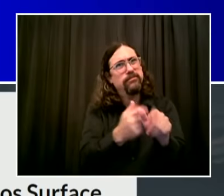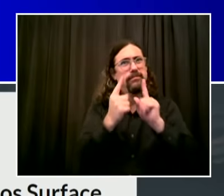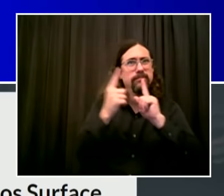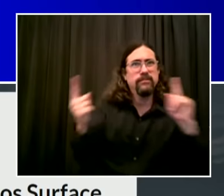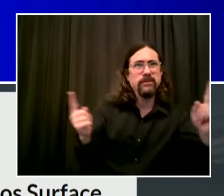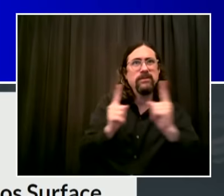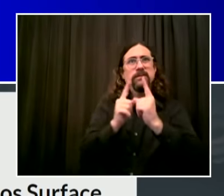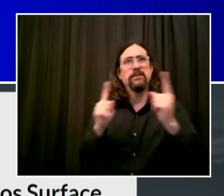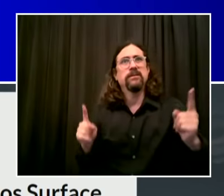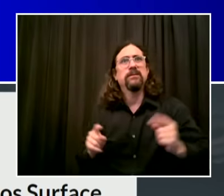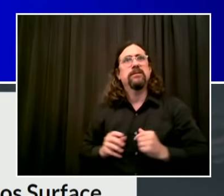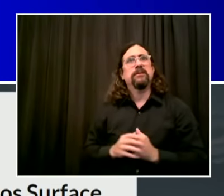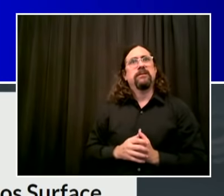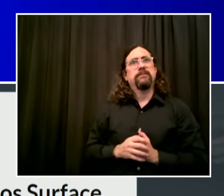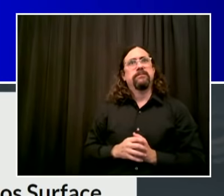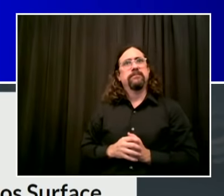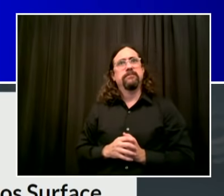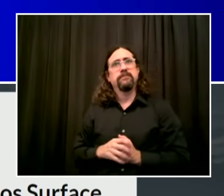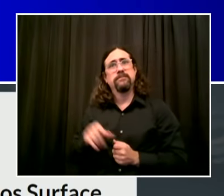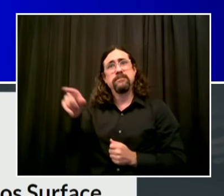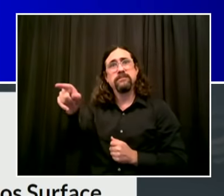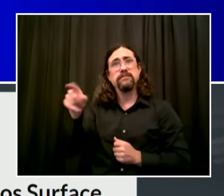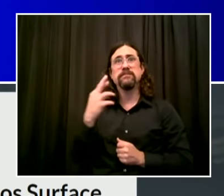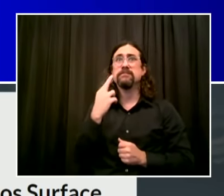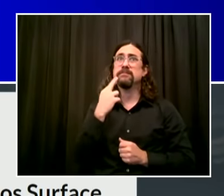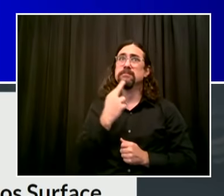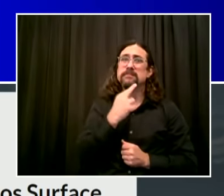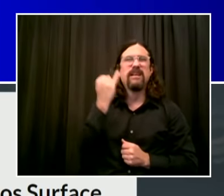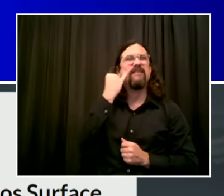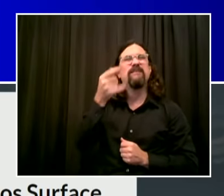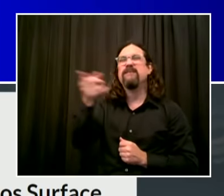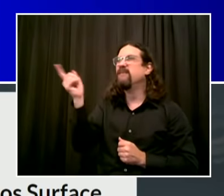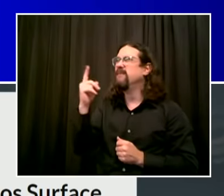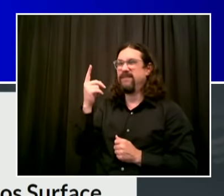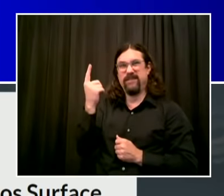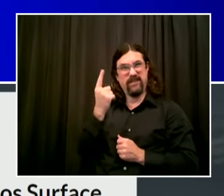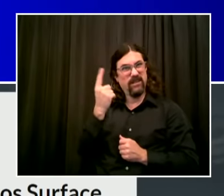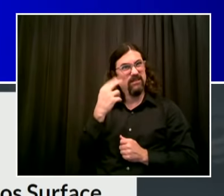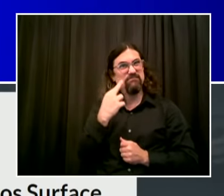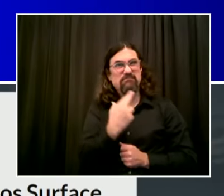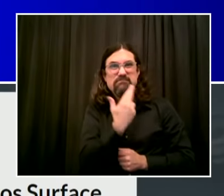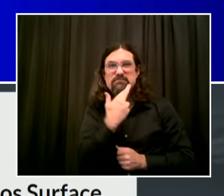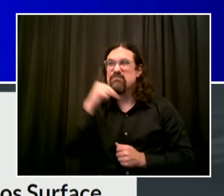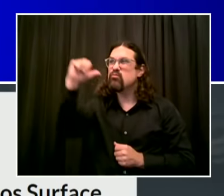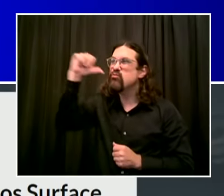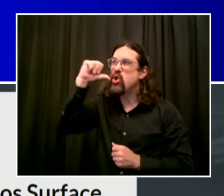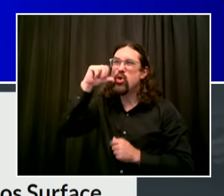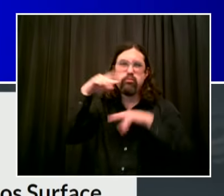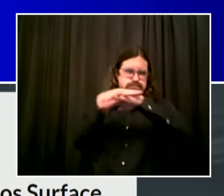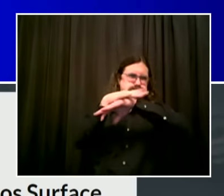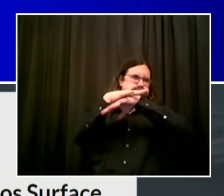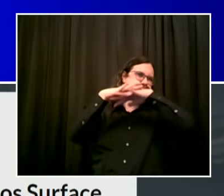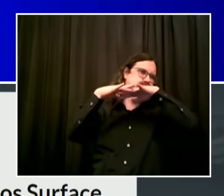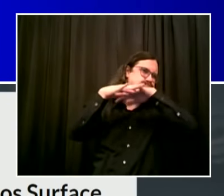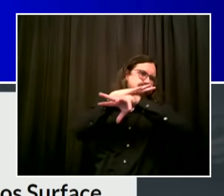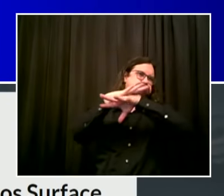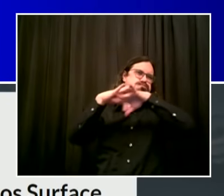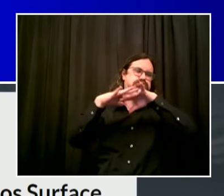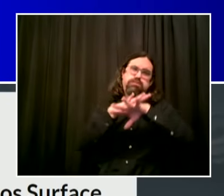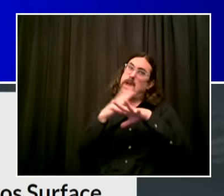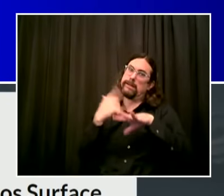clear. When we agreed to let this part of our life come back, it was not meant to be business as usual. It was meant to be with